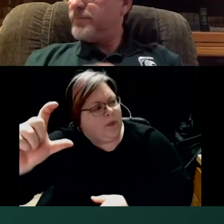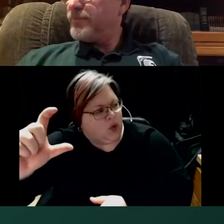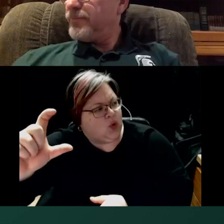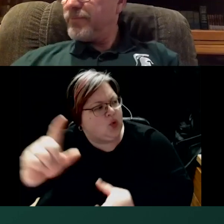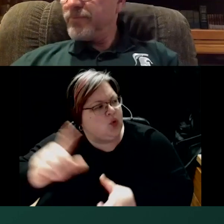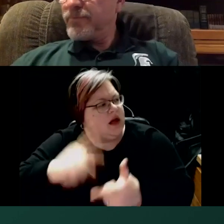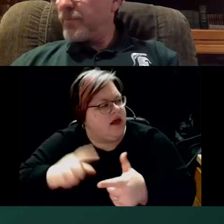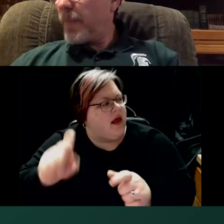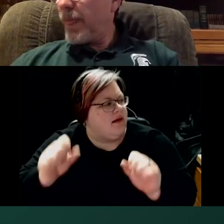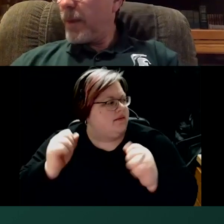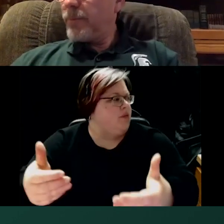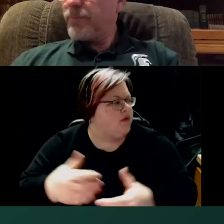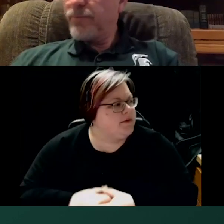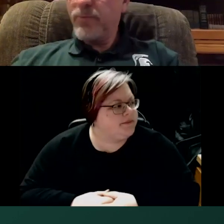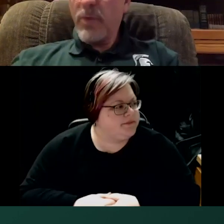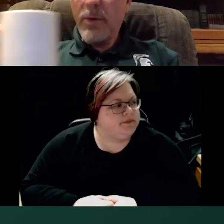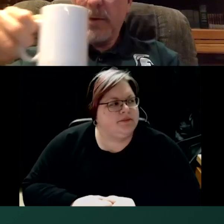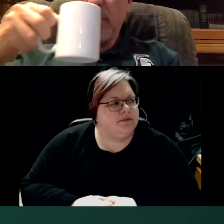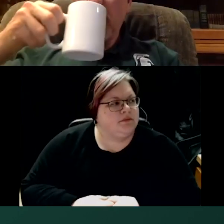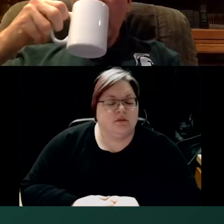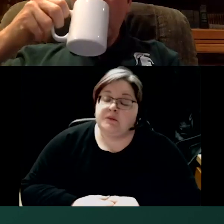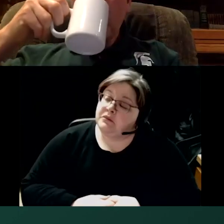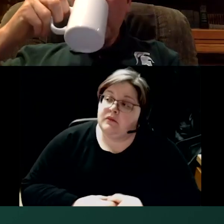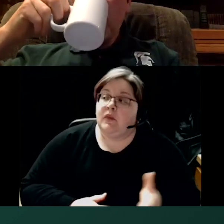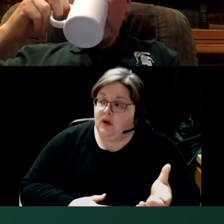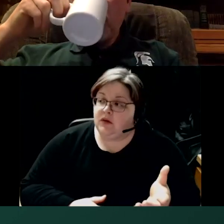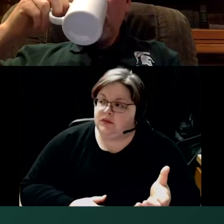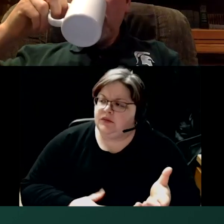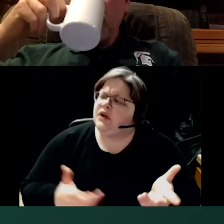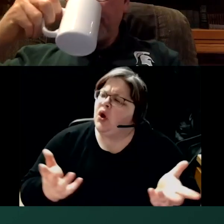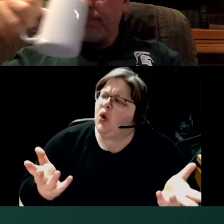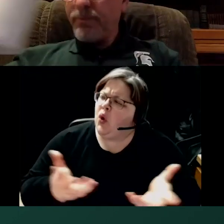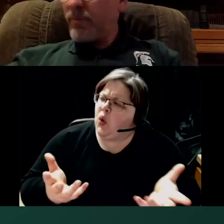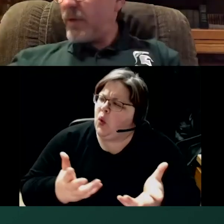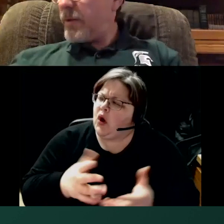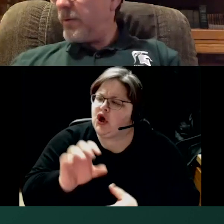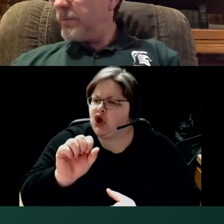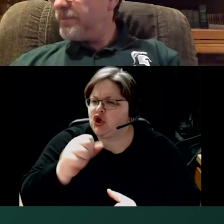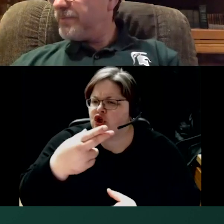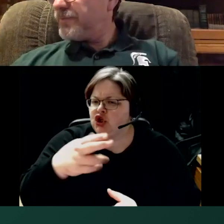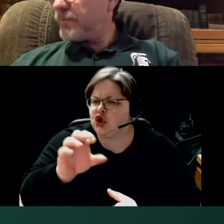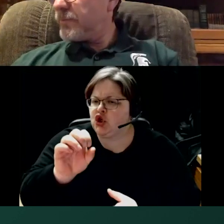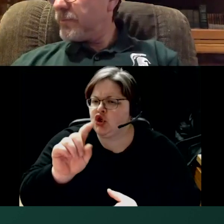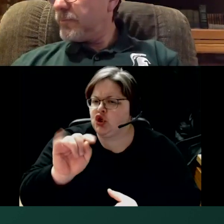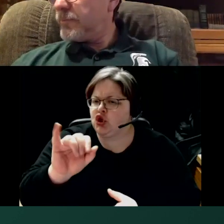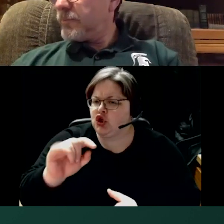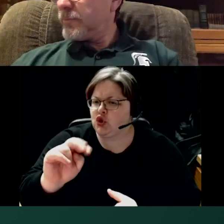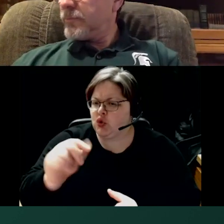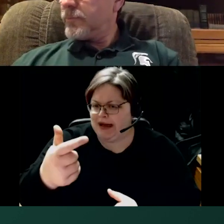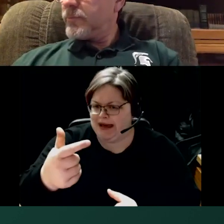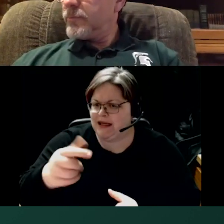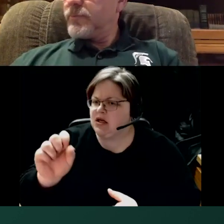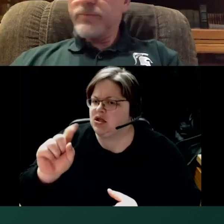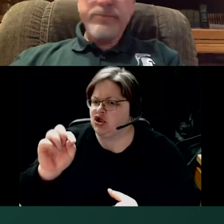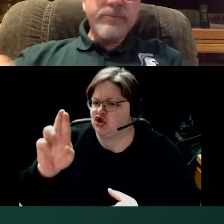on. I, uh, I guess, what are shooting stars? They aren't really stars, but they know that they